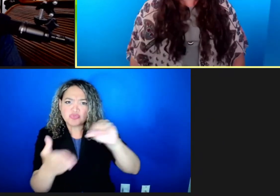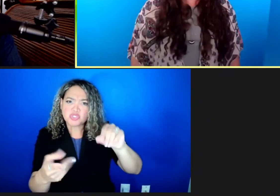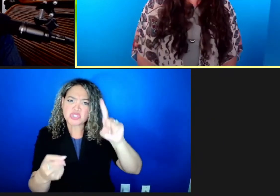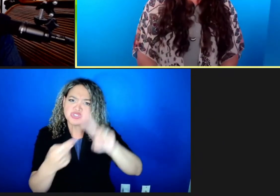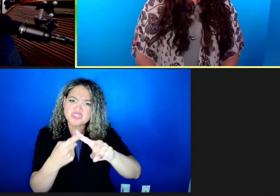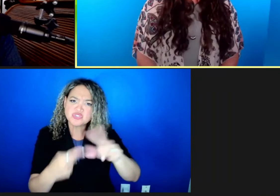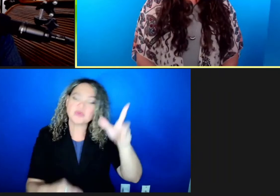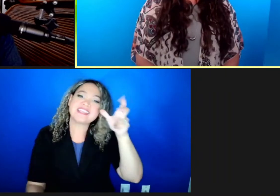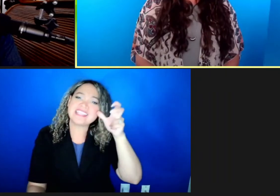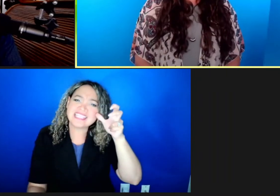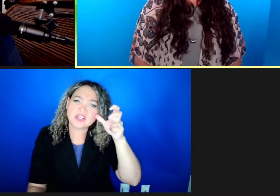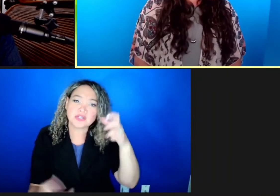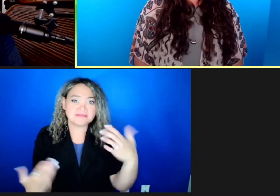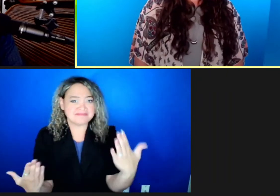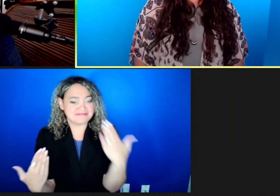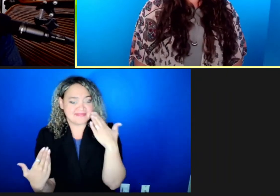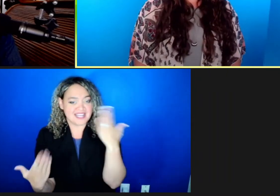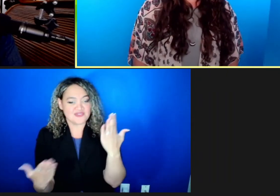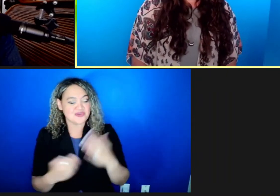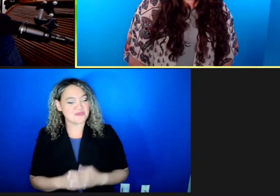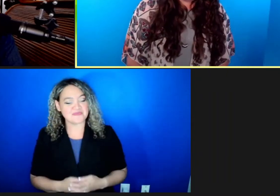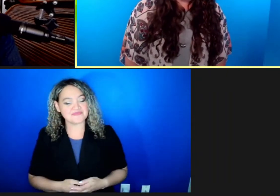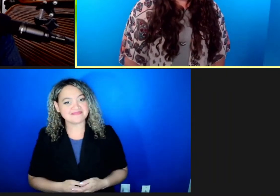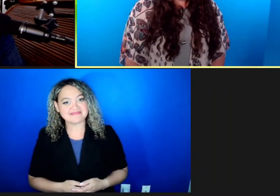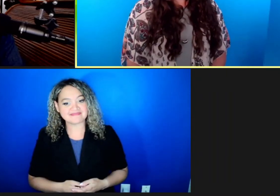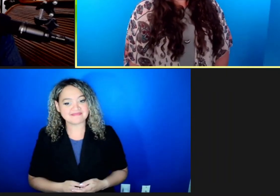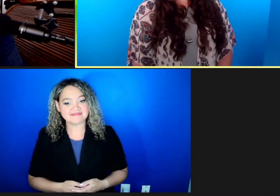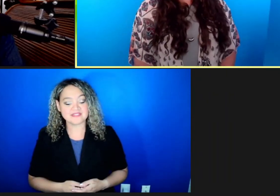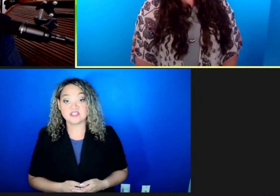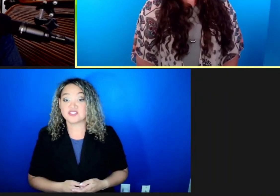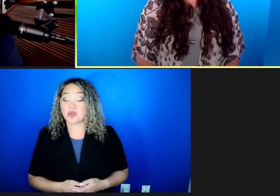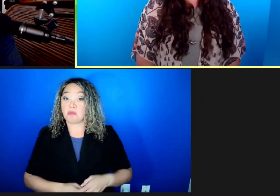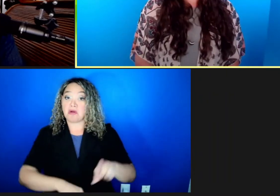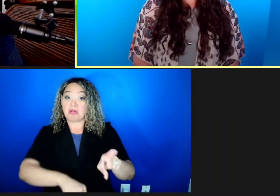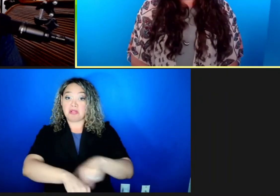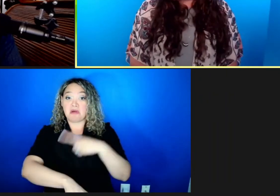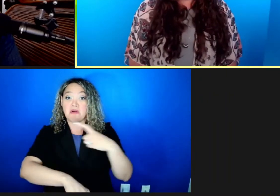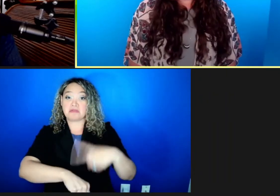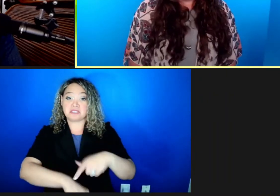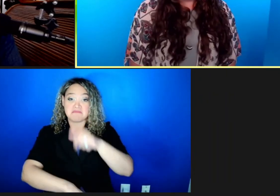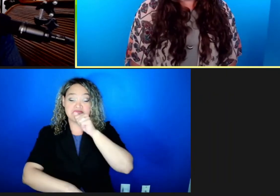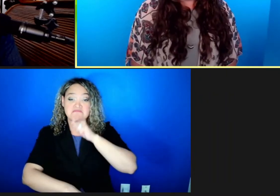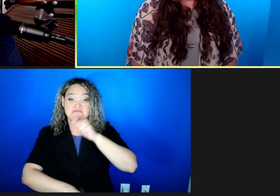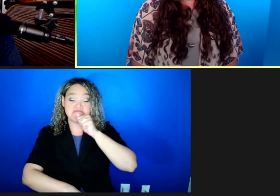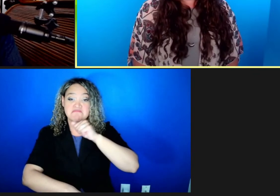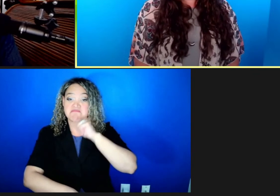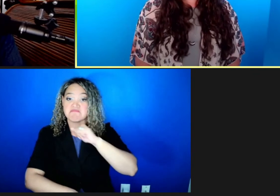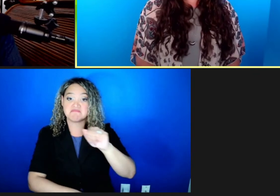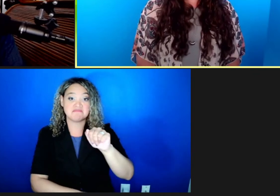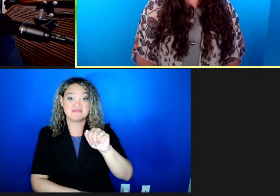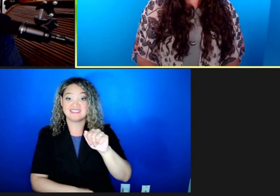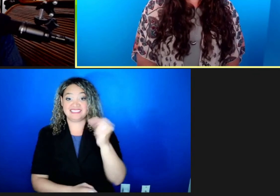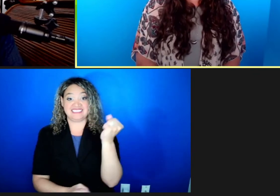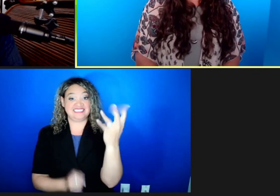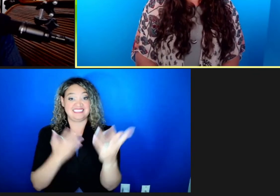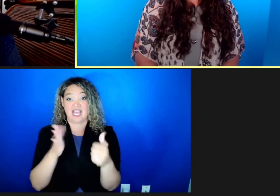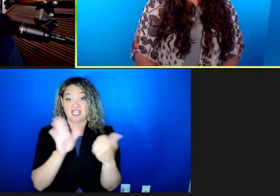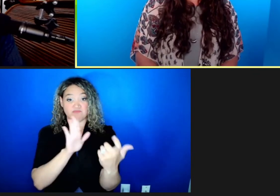I don't know. But so they went quite a long time where sign language was banned from